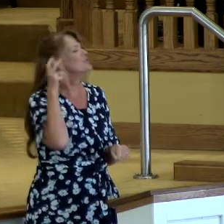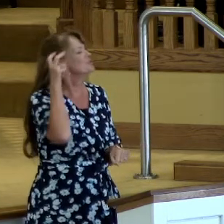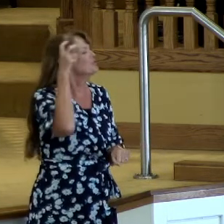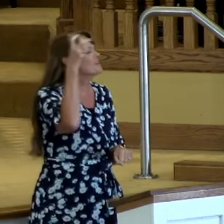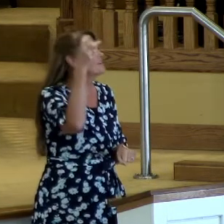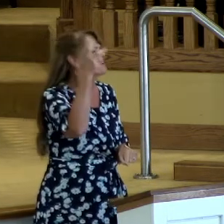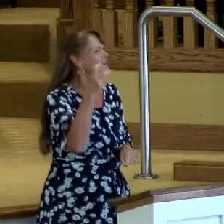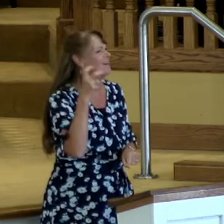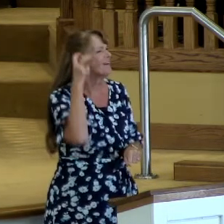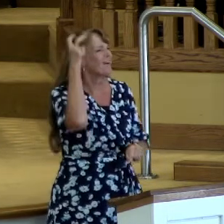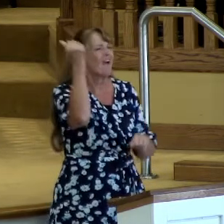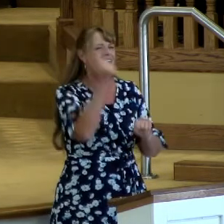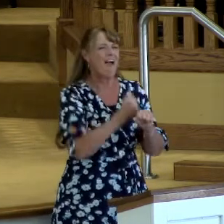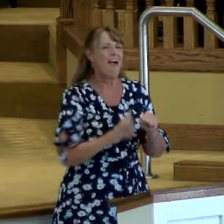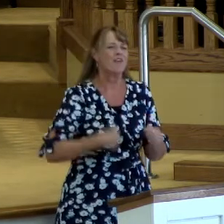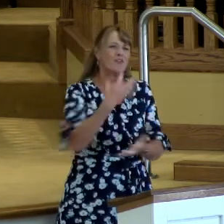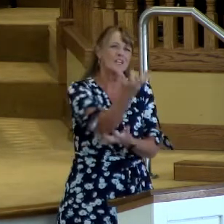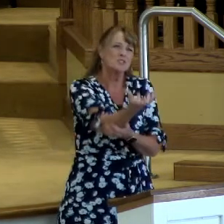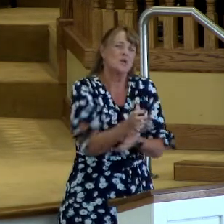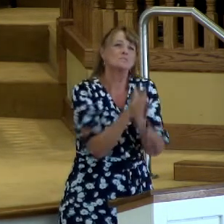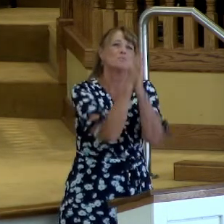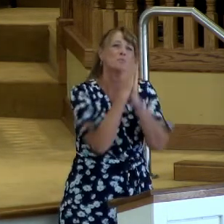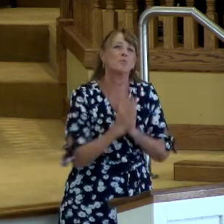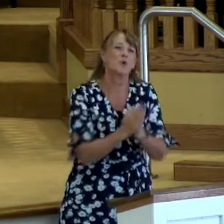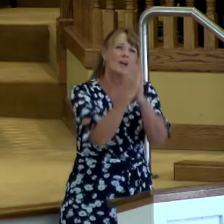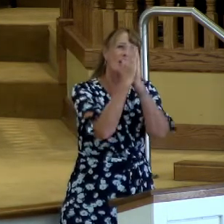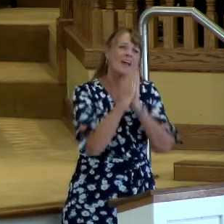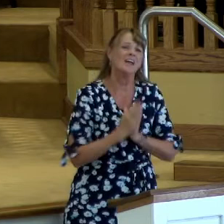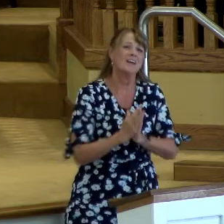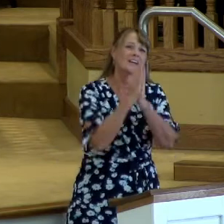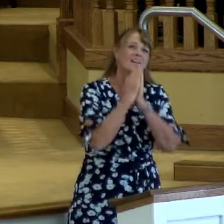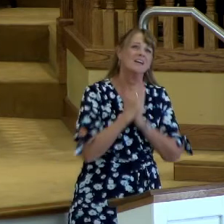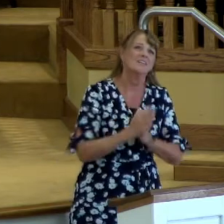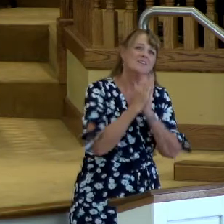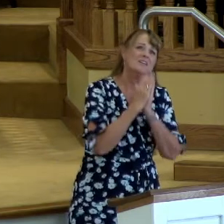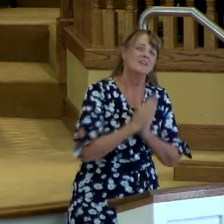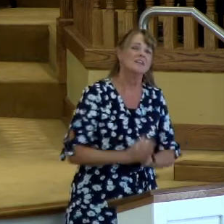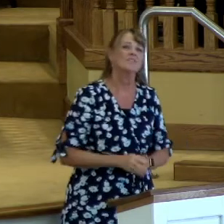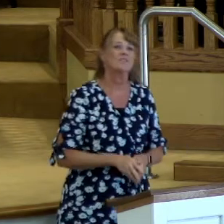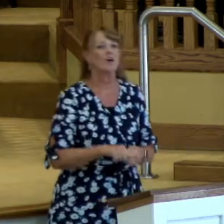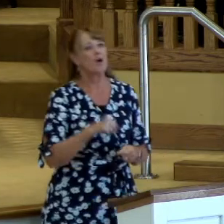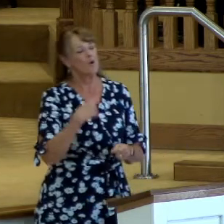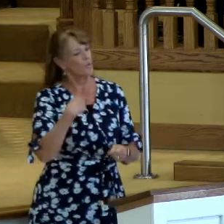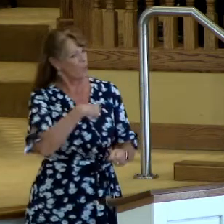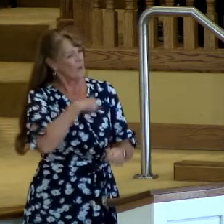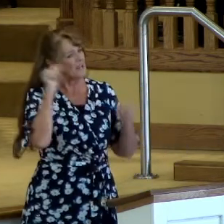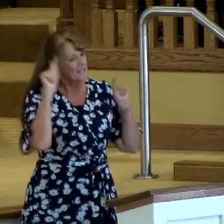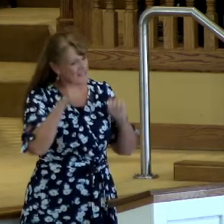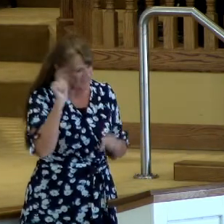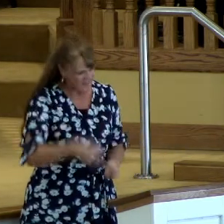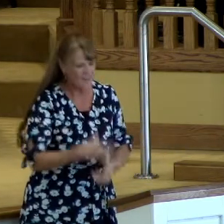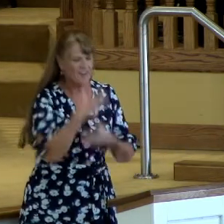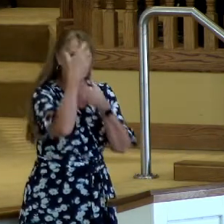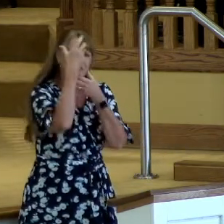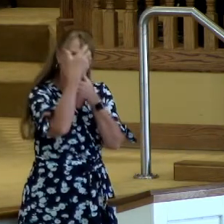hear each desperate plea. And long that we'd have faith to